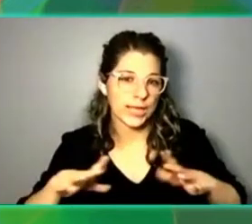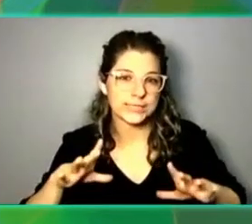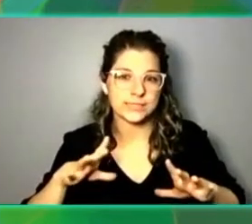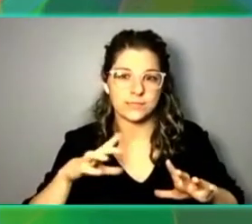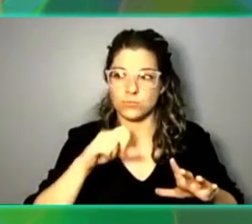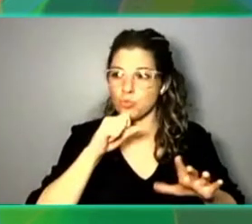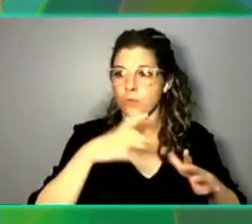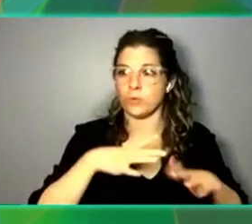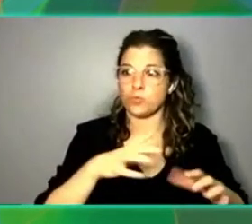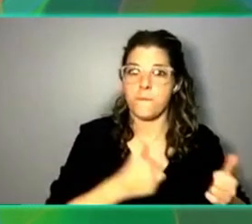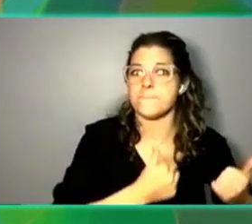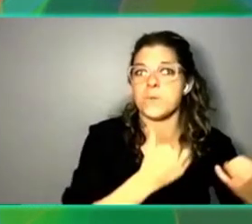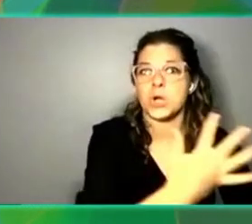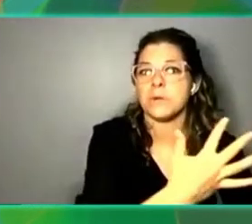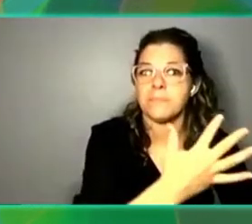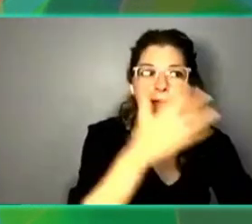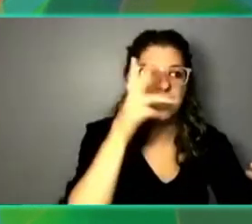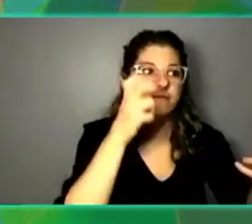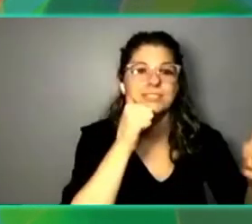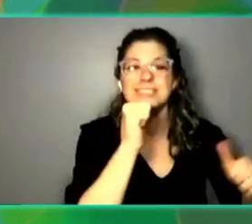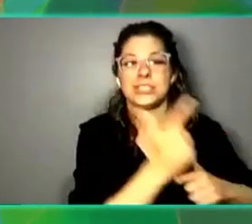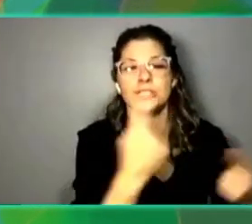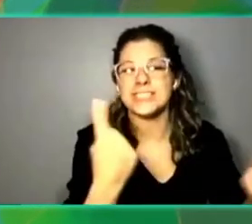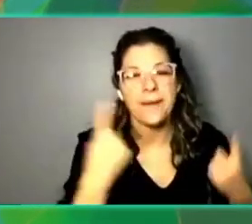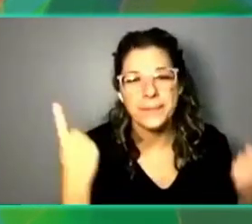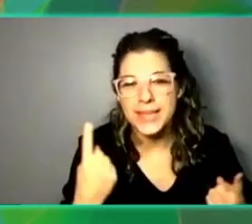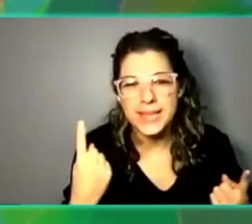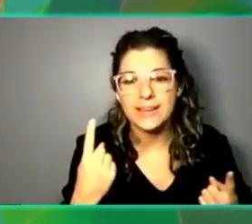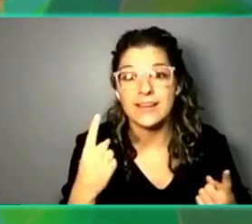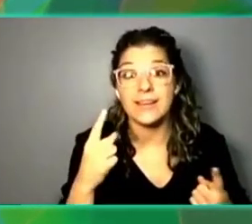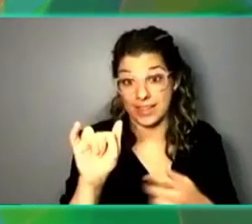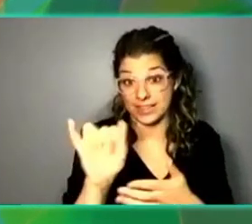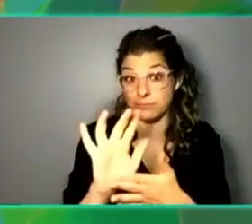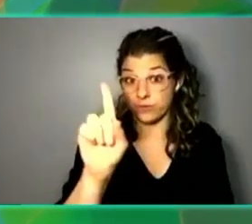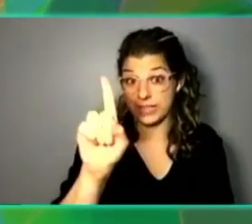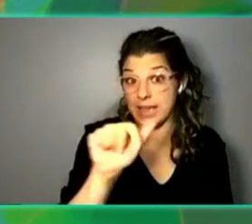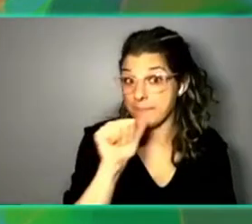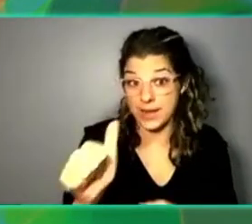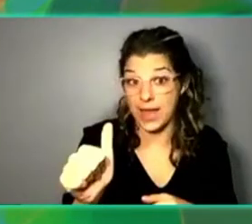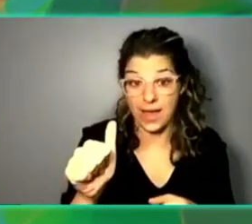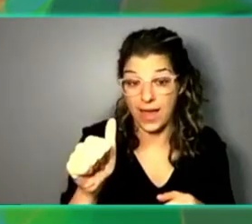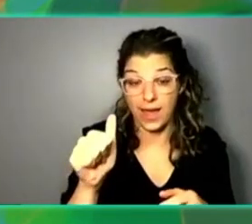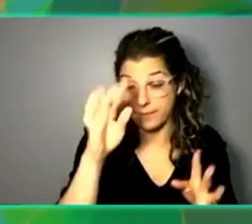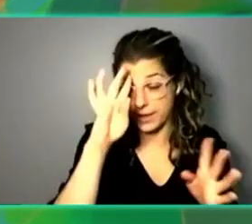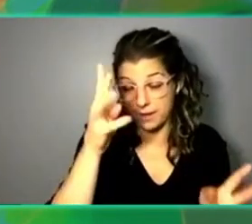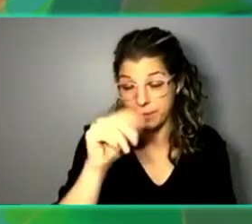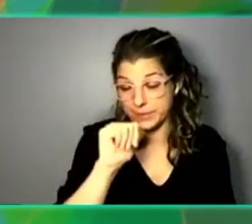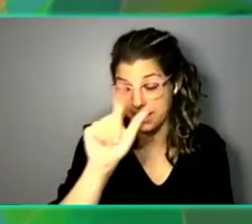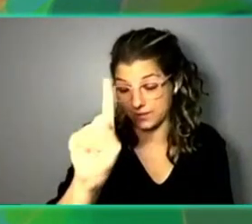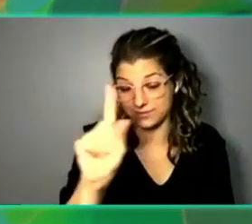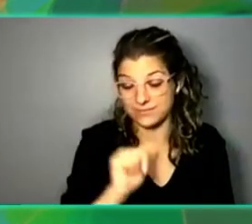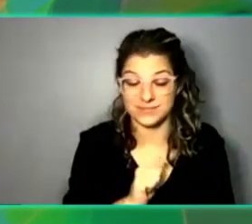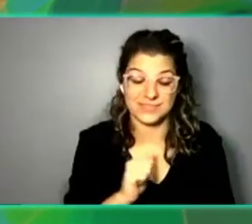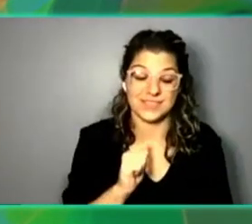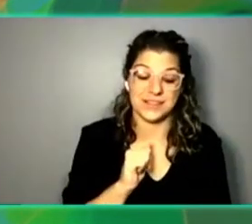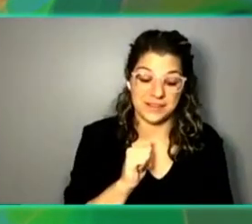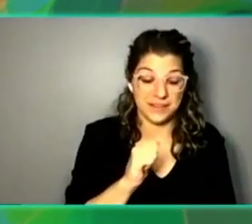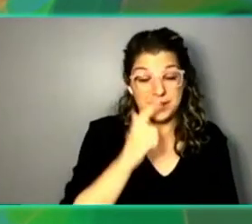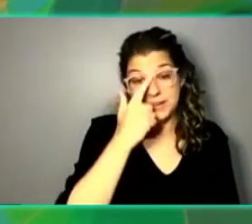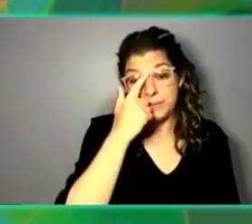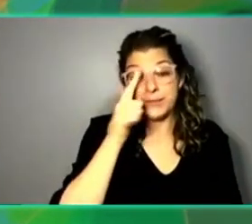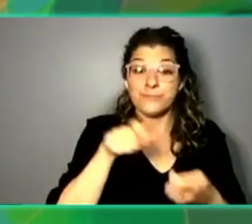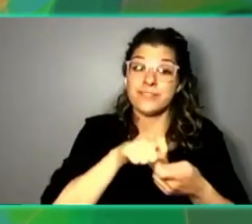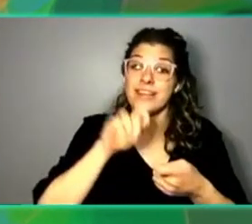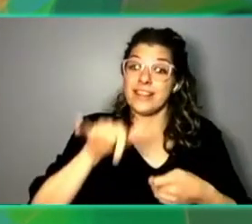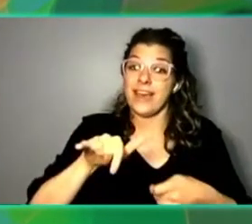was burned by her evil sister or something. That's a movie. I'm not making that up. But specifically that